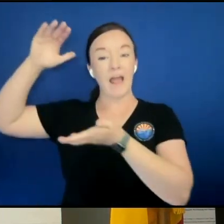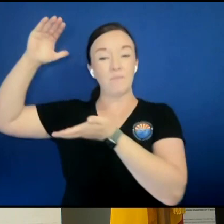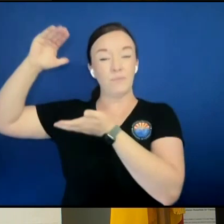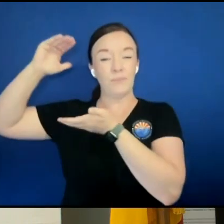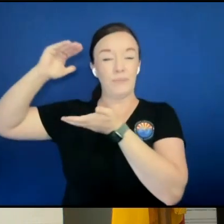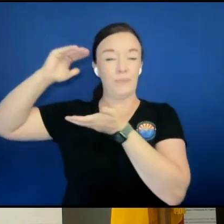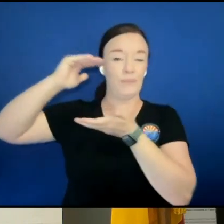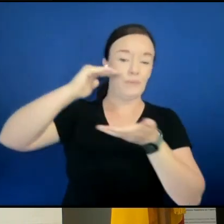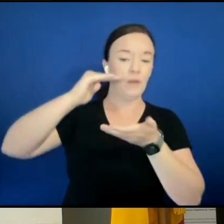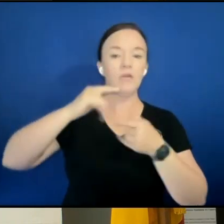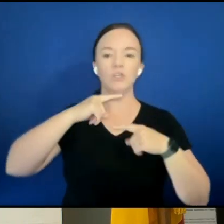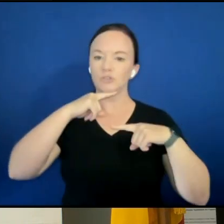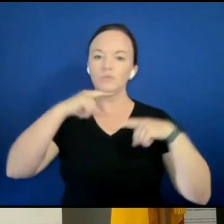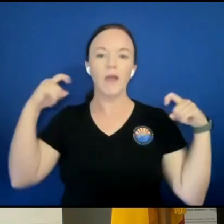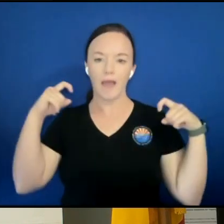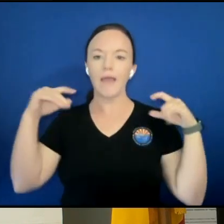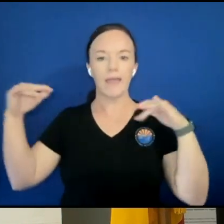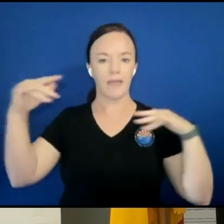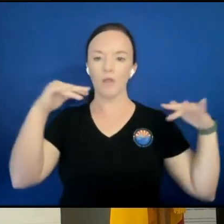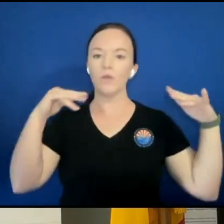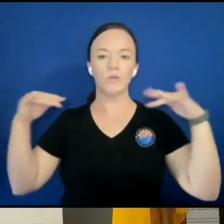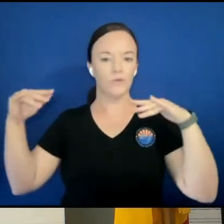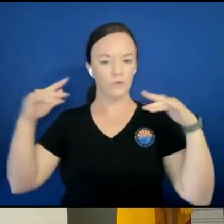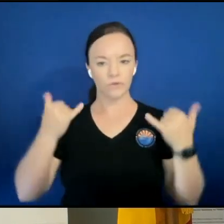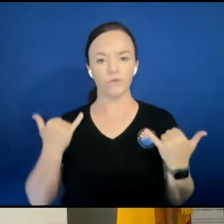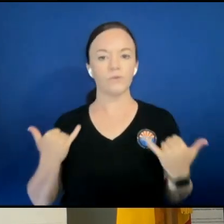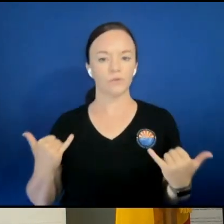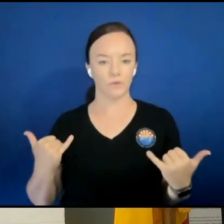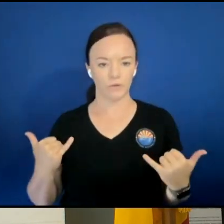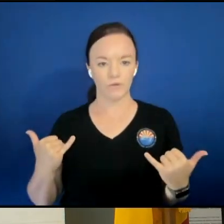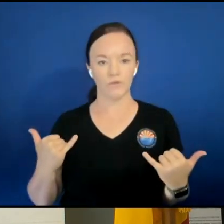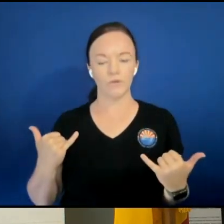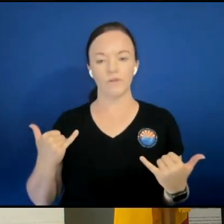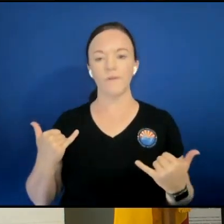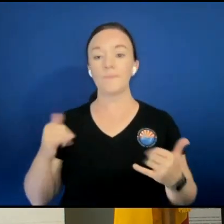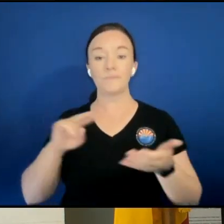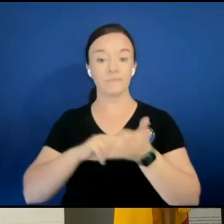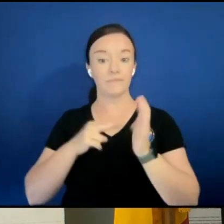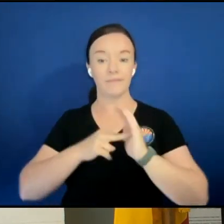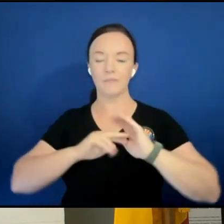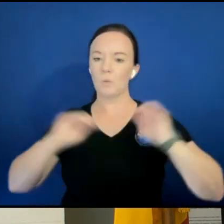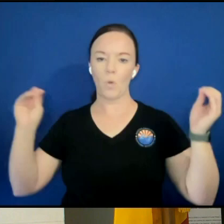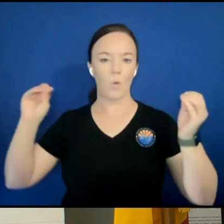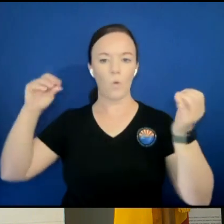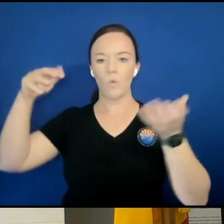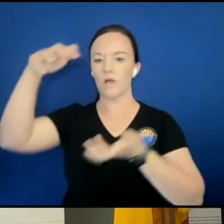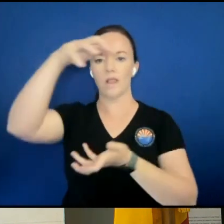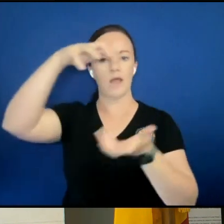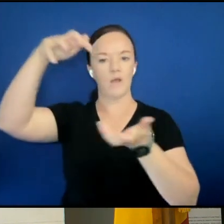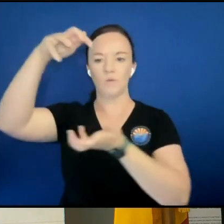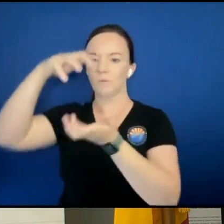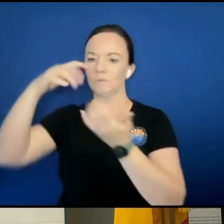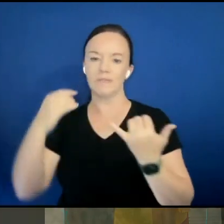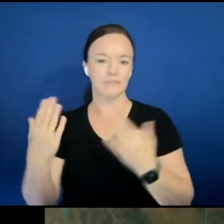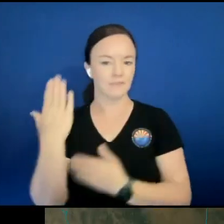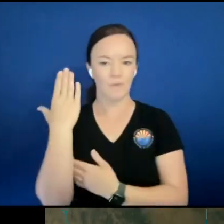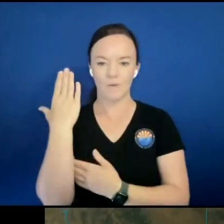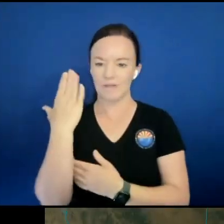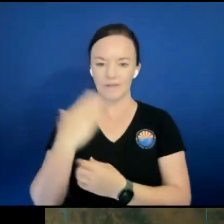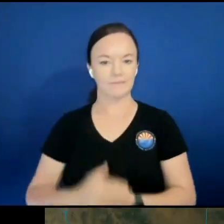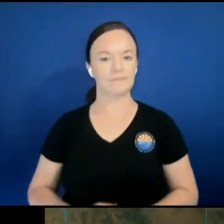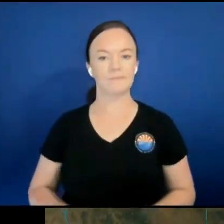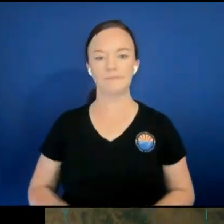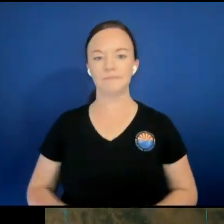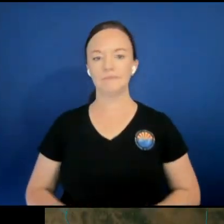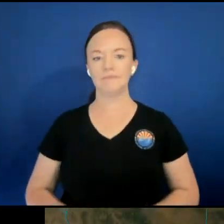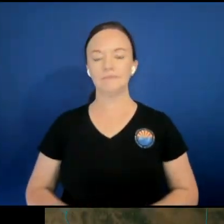air over our area right now, giving us that cloud-free picture that you're seeing from space this morning. You'll see a lot of this